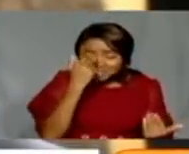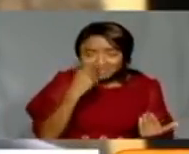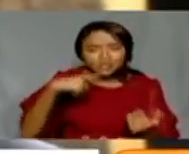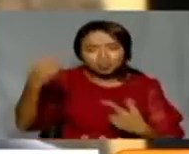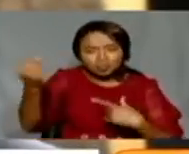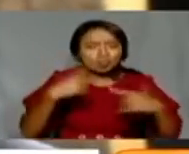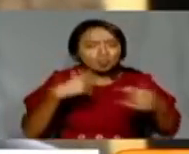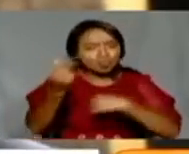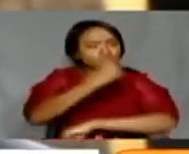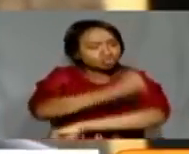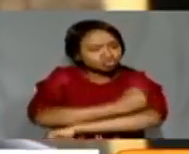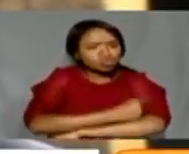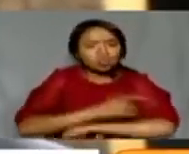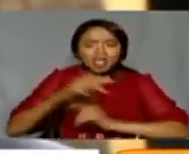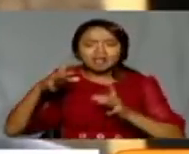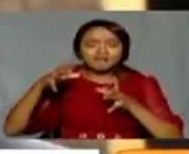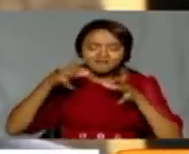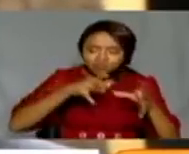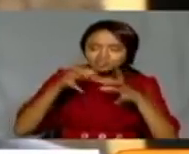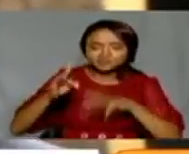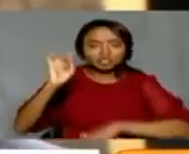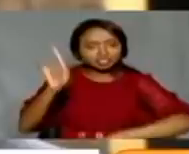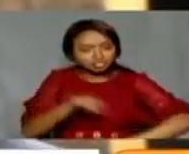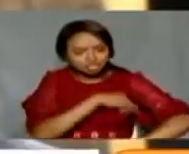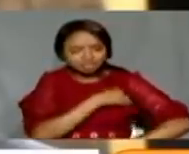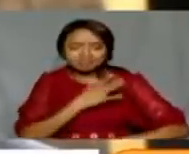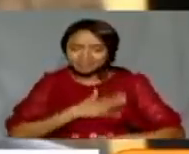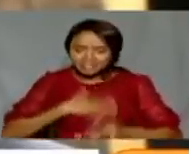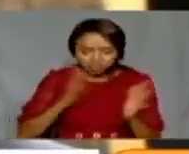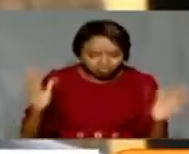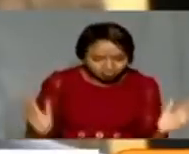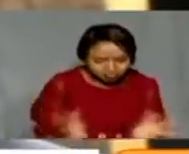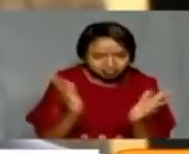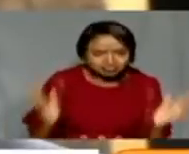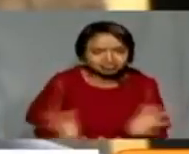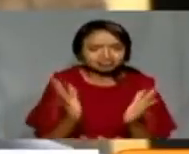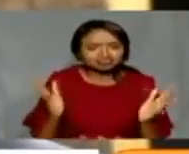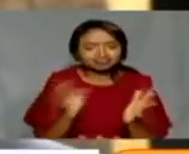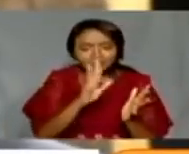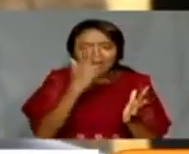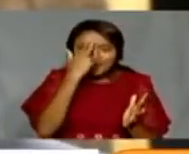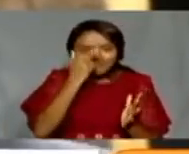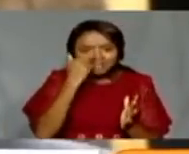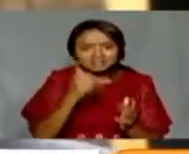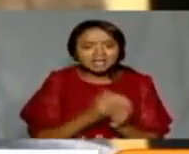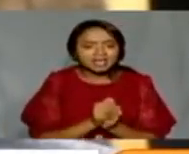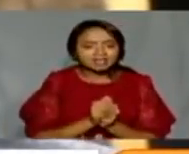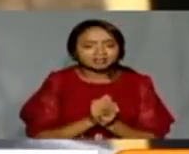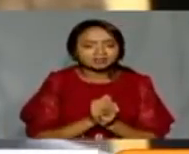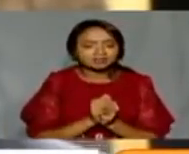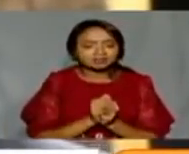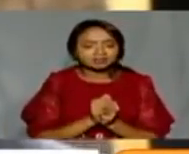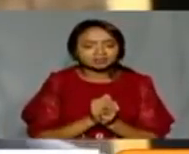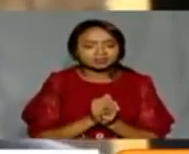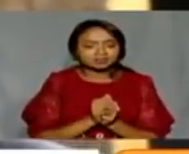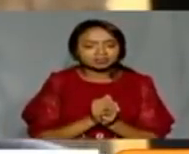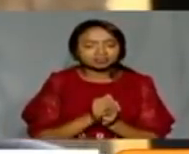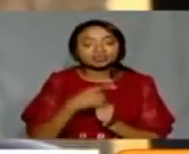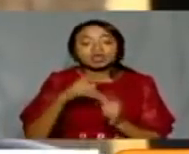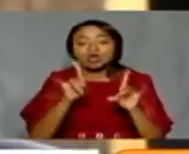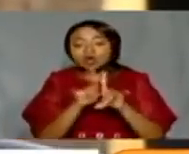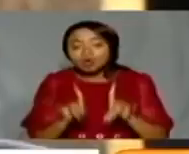machifu pamoja na watu wa Parliament kushawishi Maasai kulima wangano.